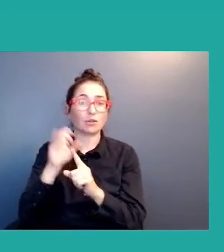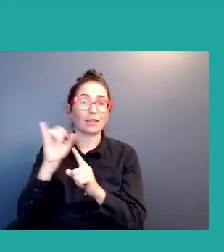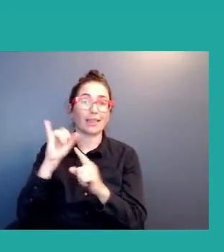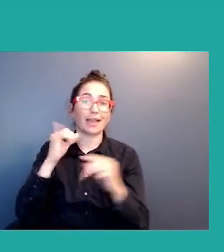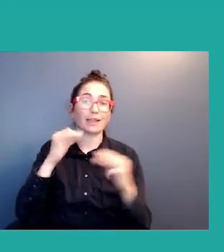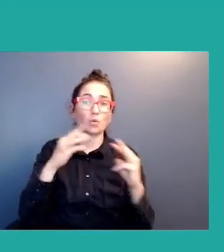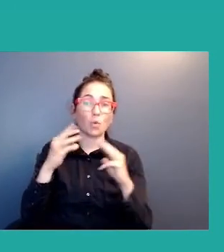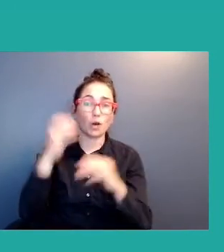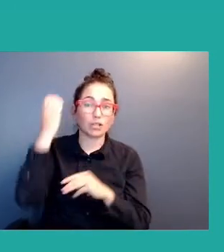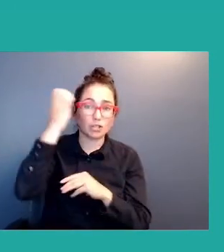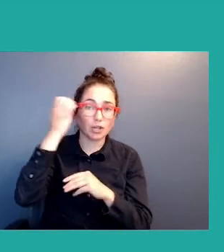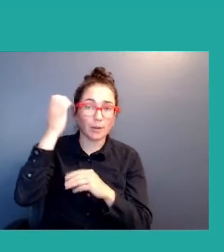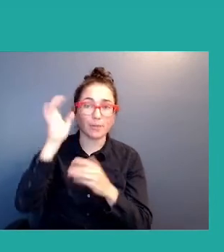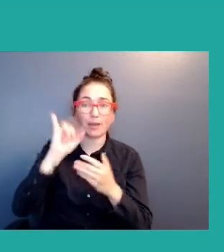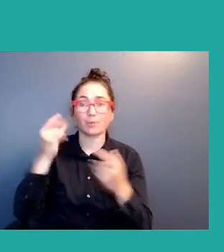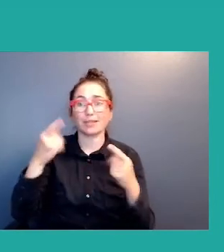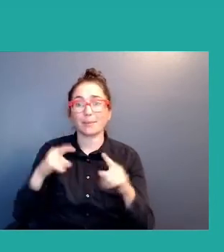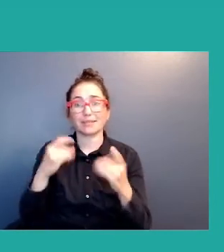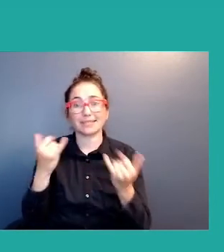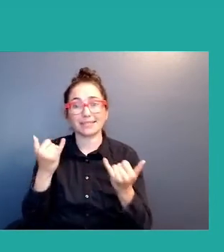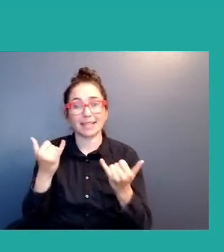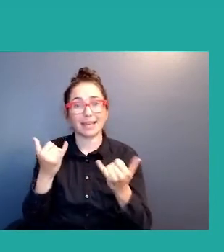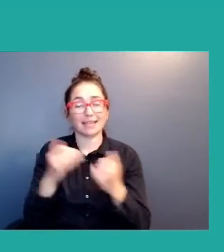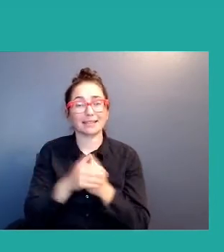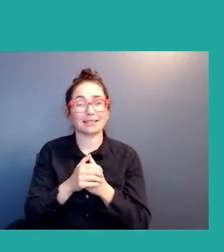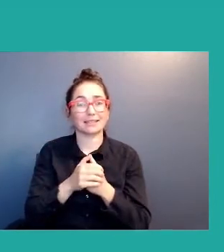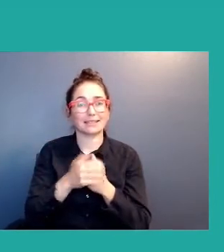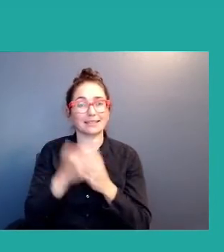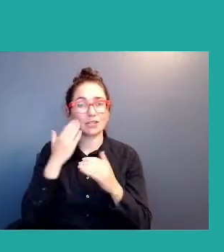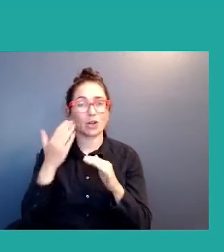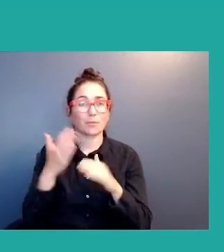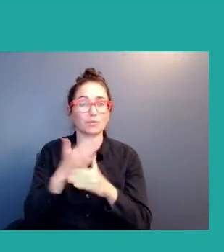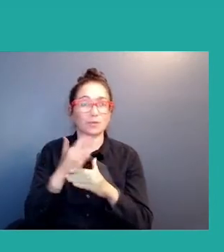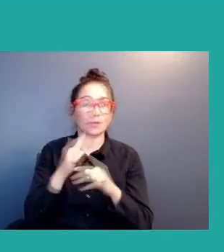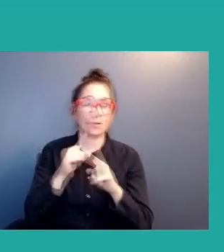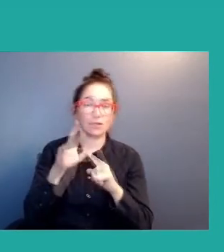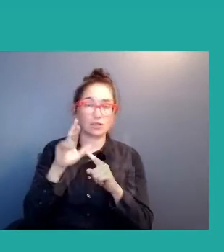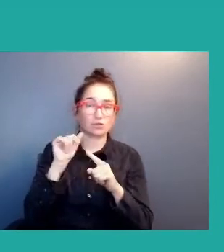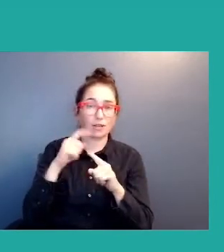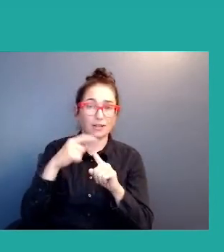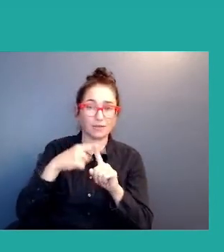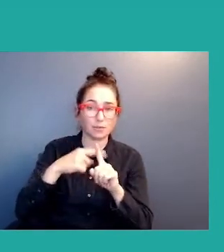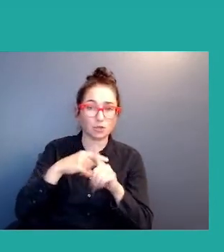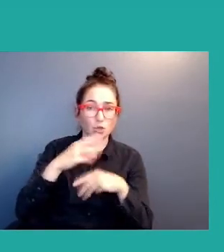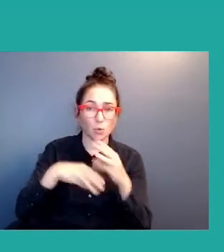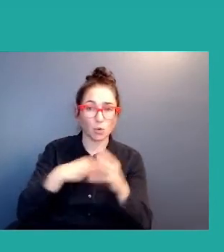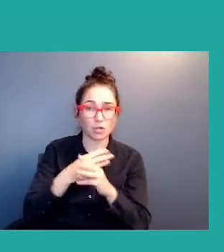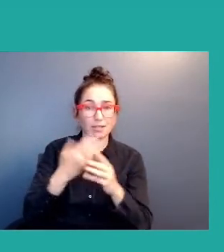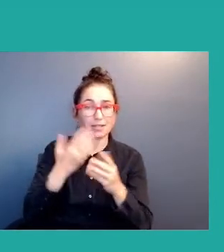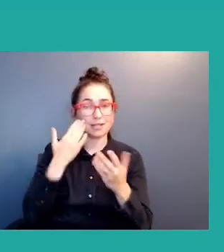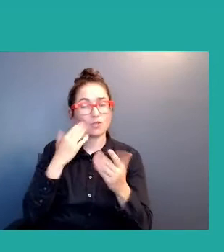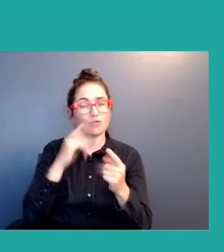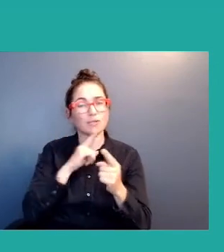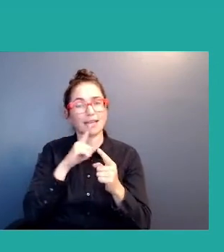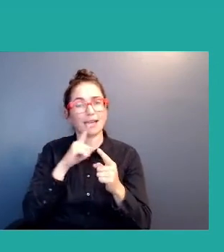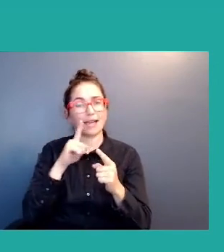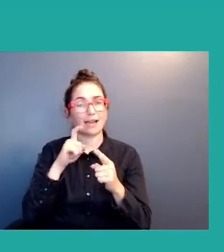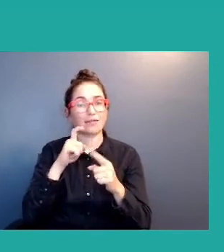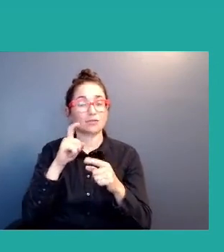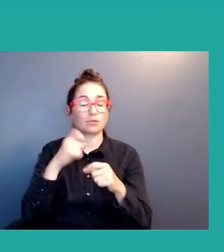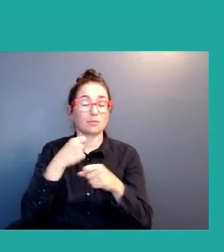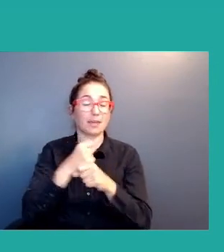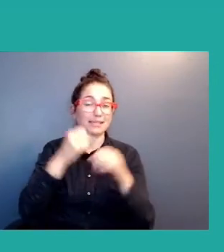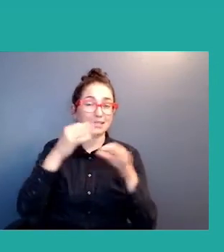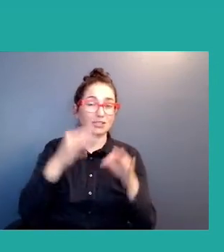like what's happening today in the geopolitical arrangement between Western and the Western world, not have to take decisions today based on the past,